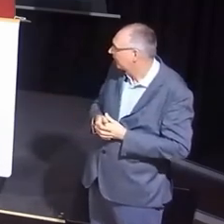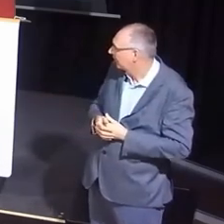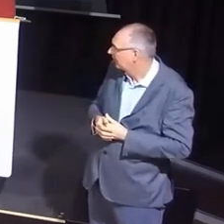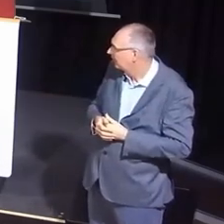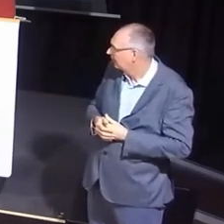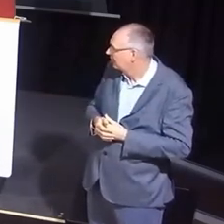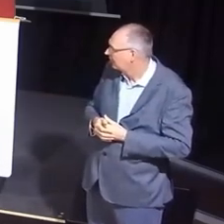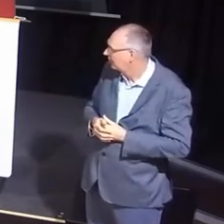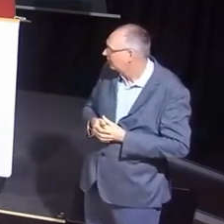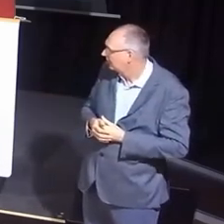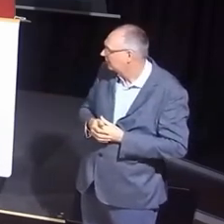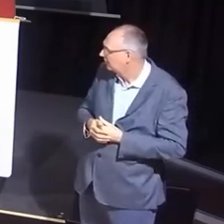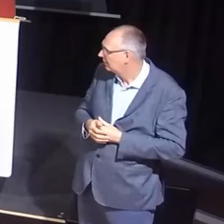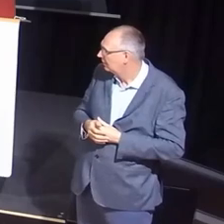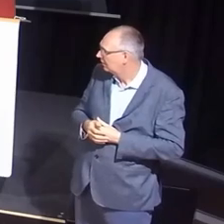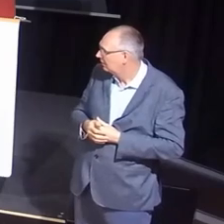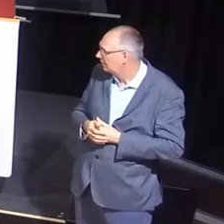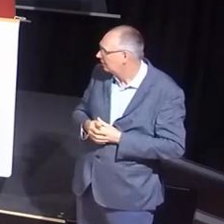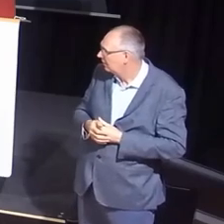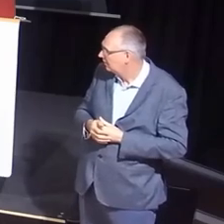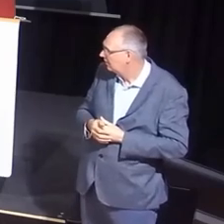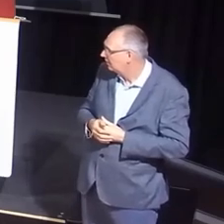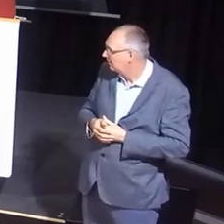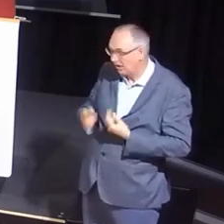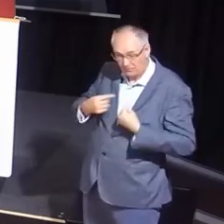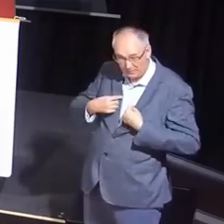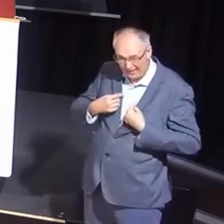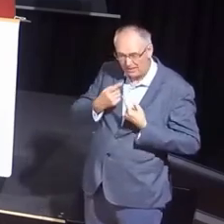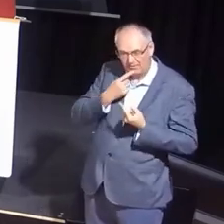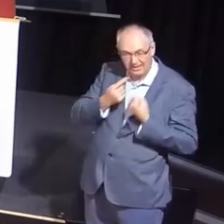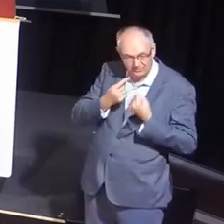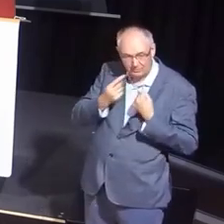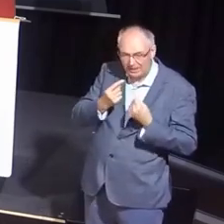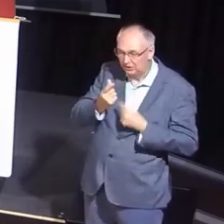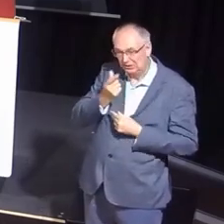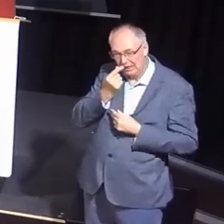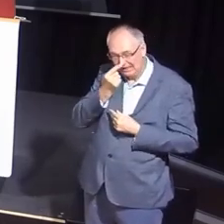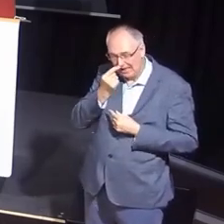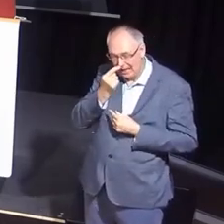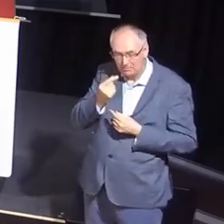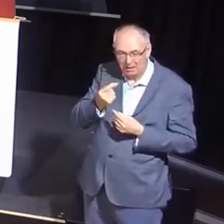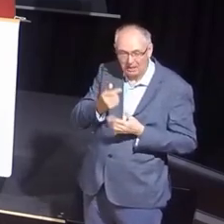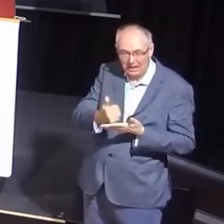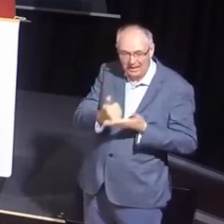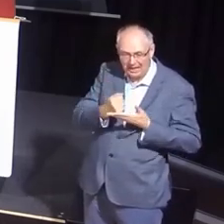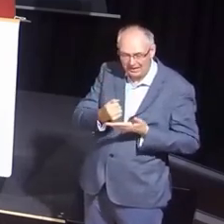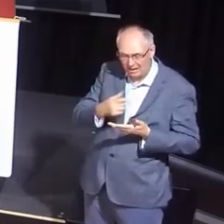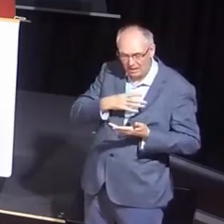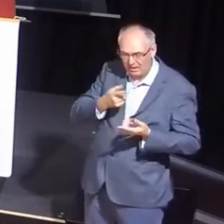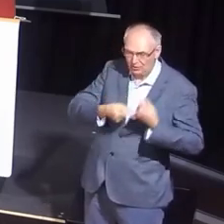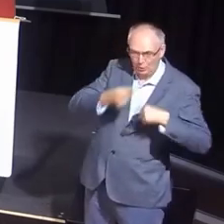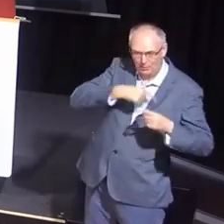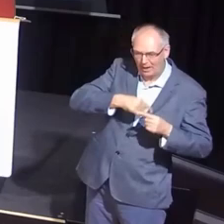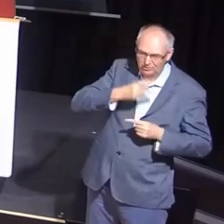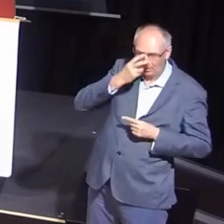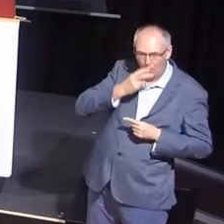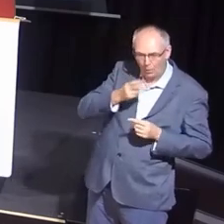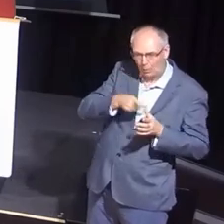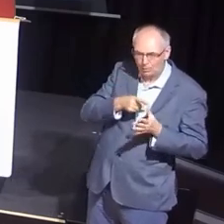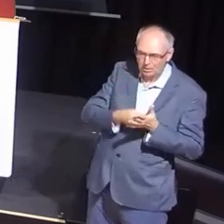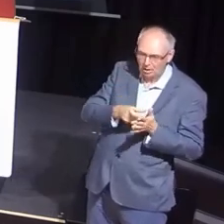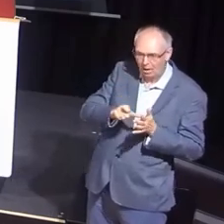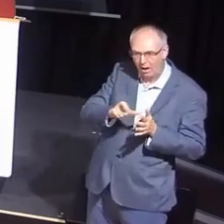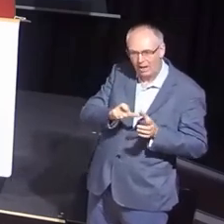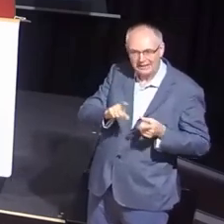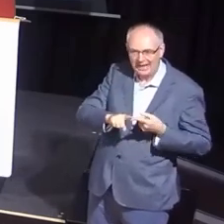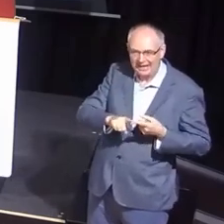the information overloads that you can often get from games as well, I often like to strip back to old basic arcade games. One of my most